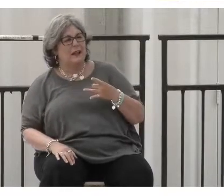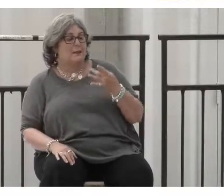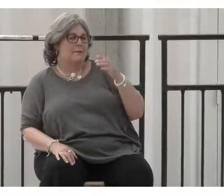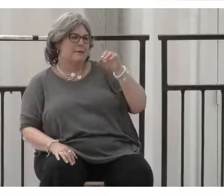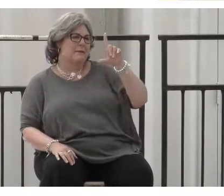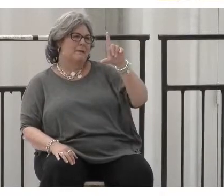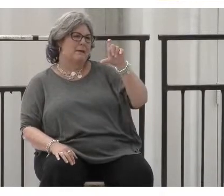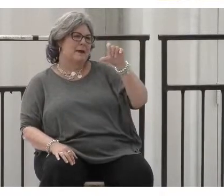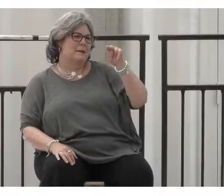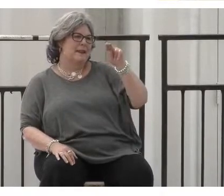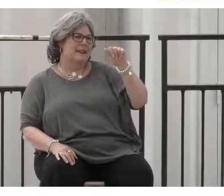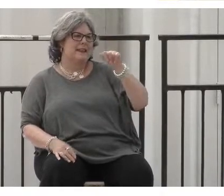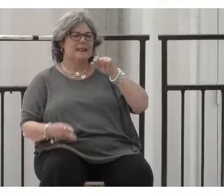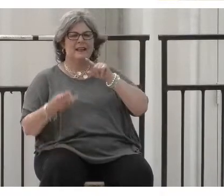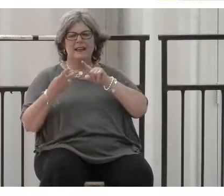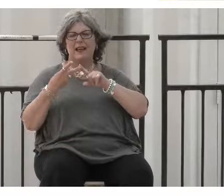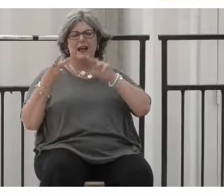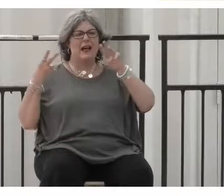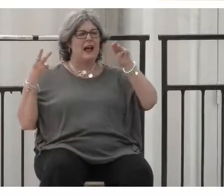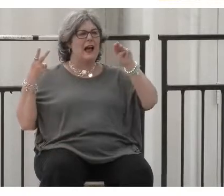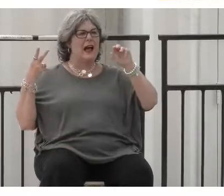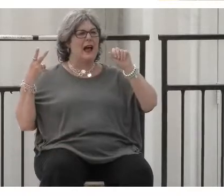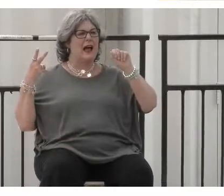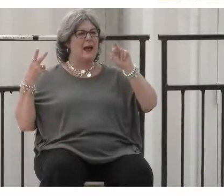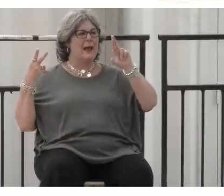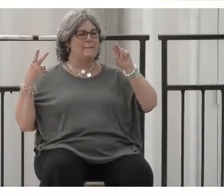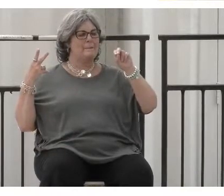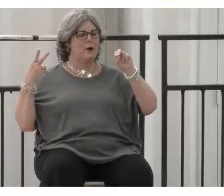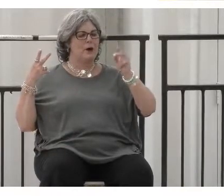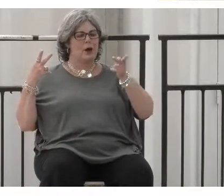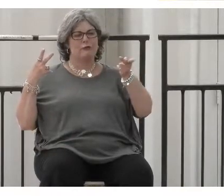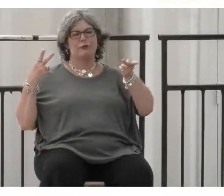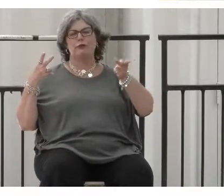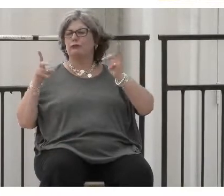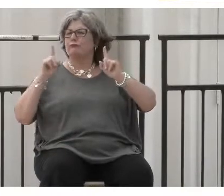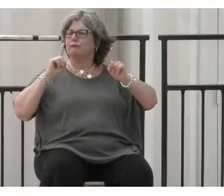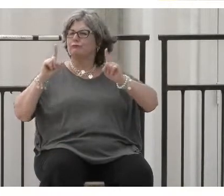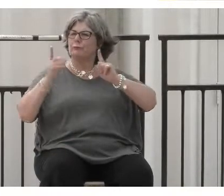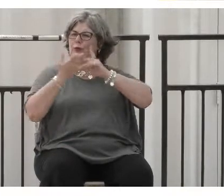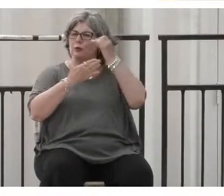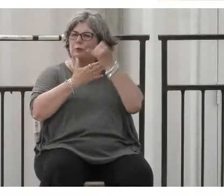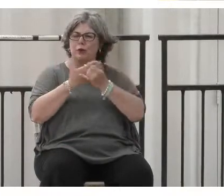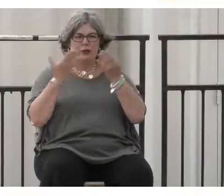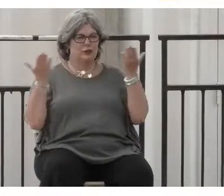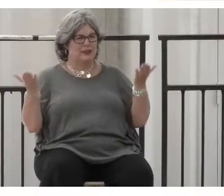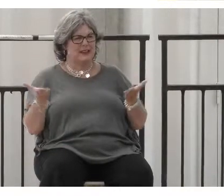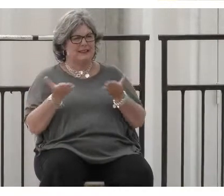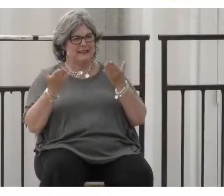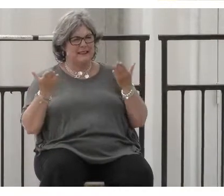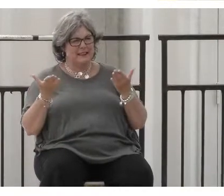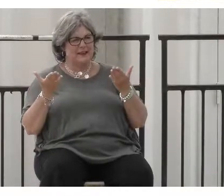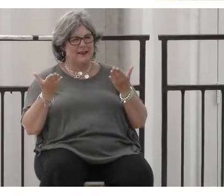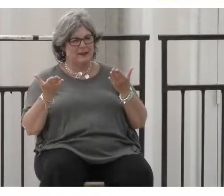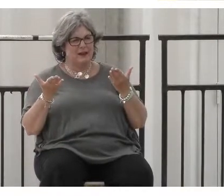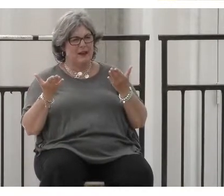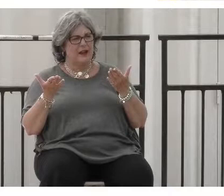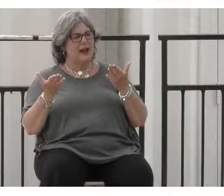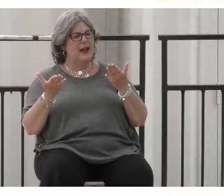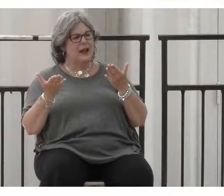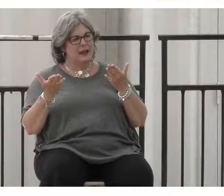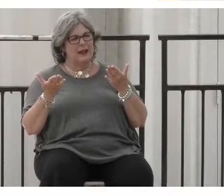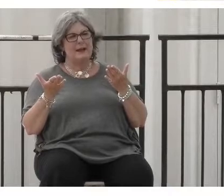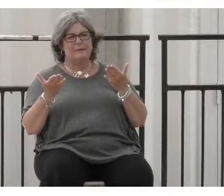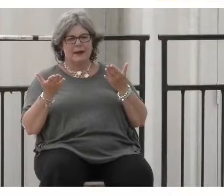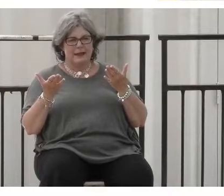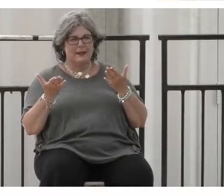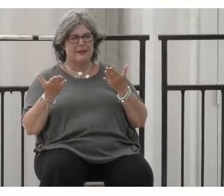Lena and Marco, just because it's the most present, to talk a little bit about their project here. And then that might be a wonderful way